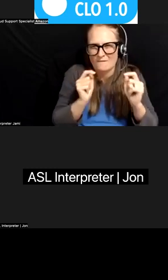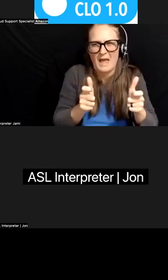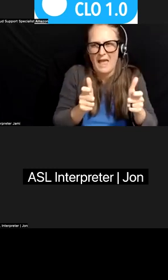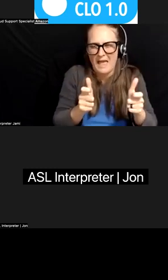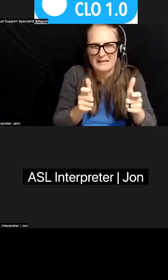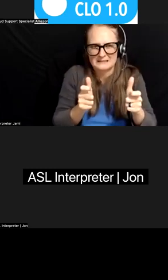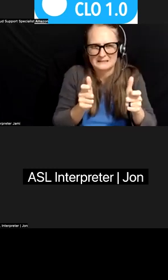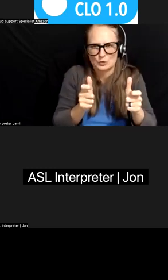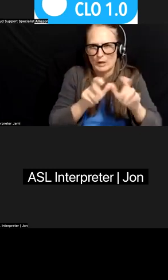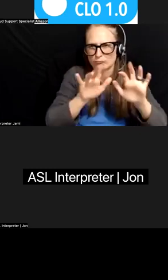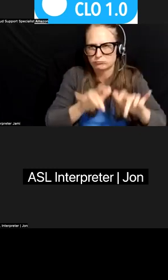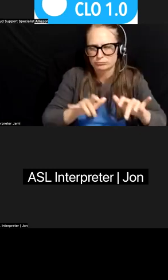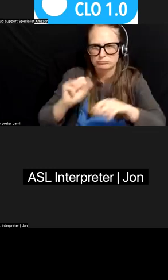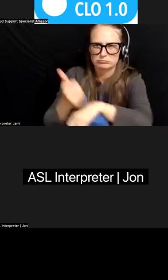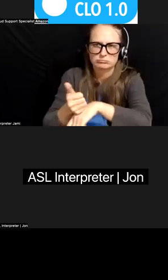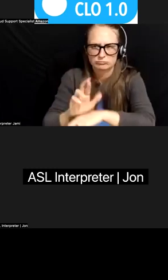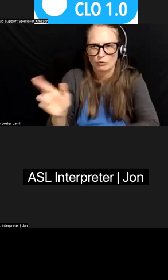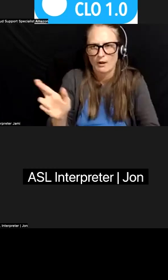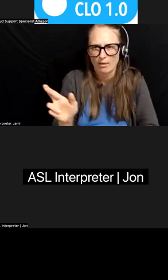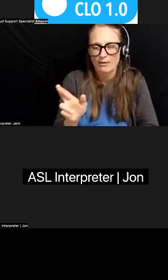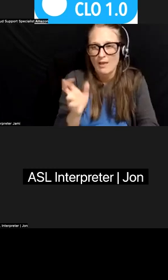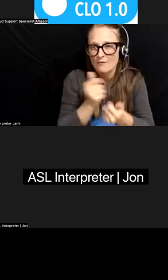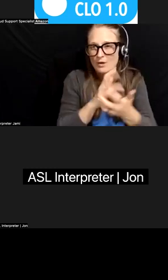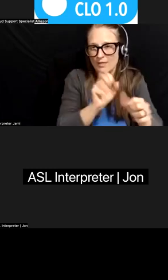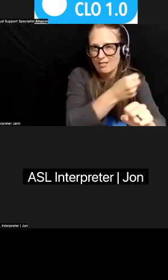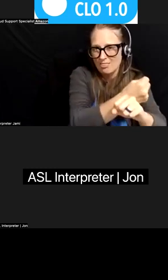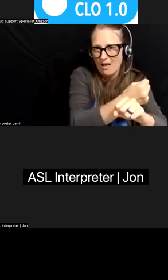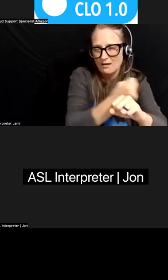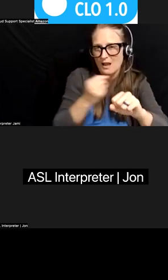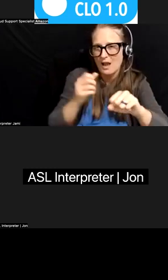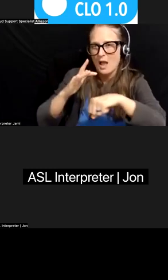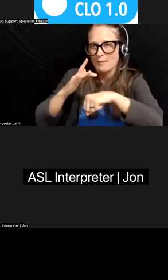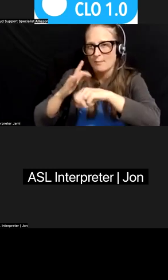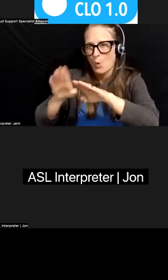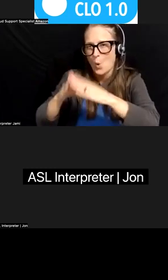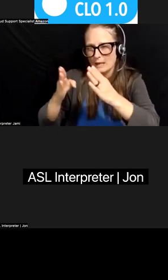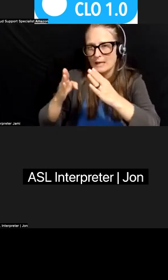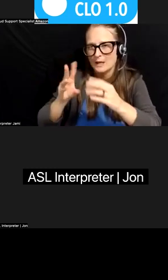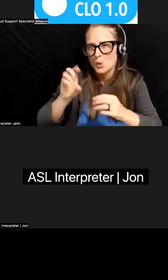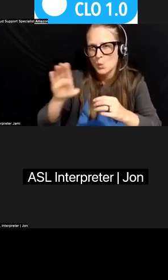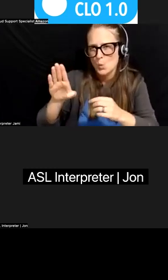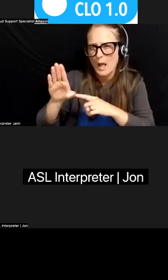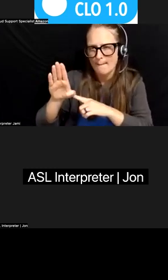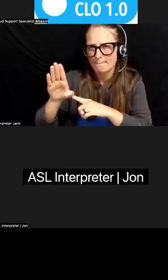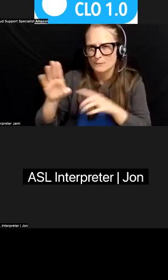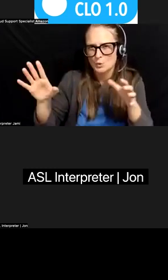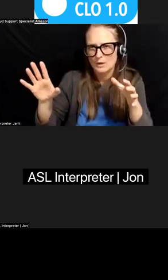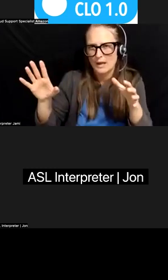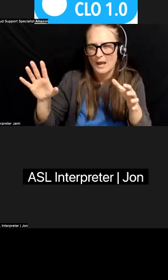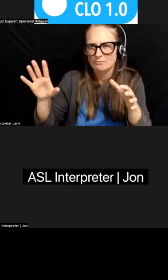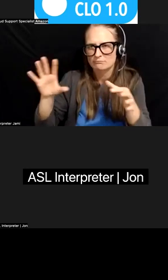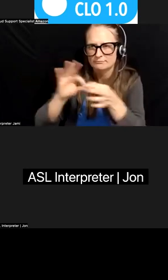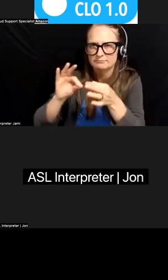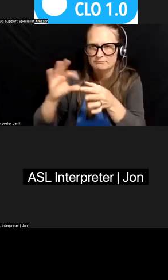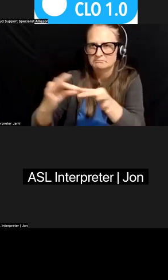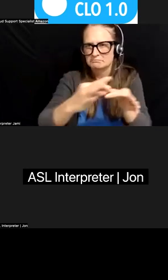said I want to open up, everything is locked up. I'm just opening up web traffic on this from anywhere, so you can connect to my website.